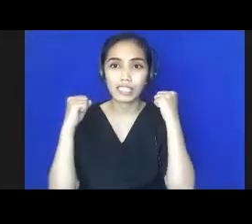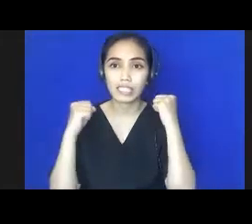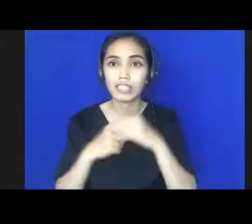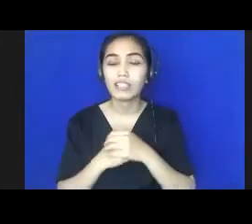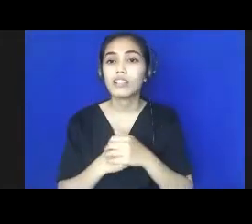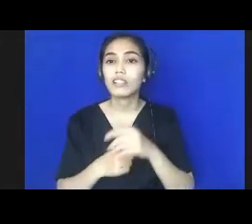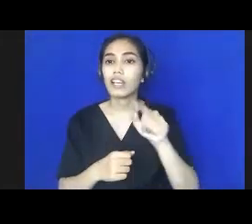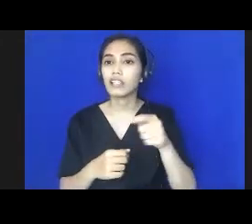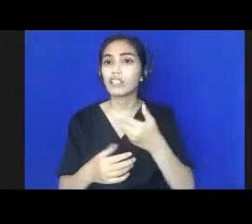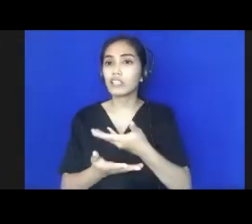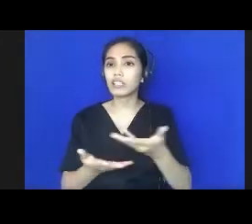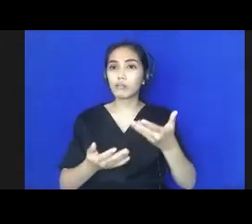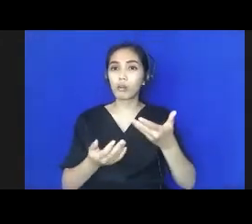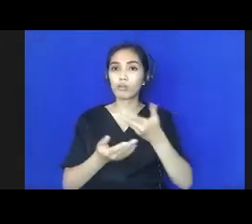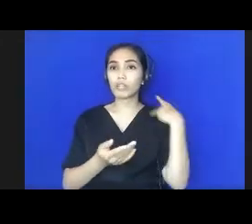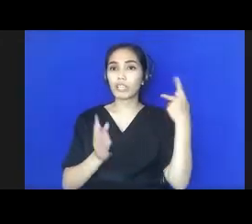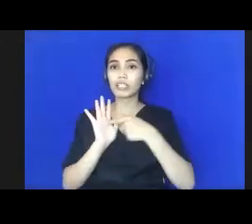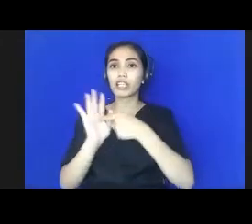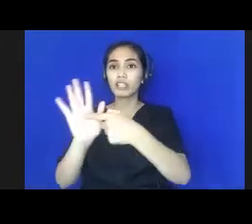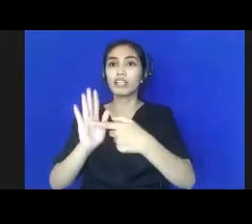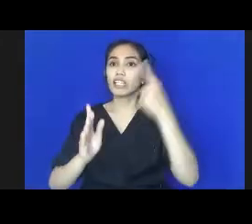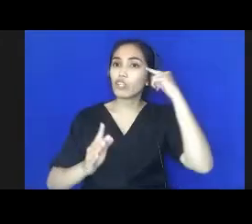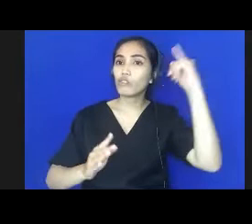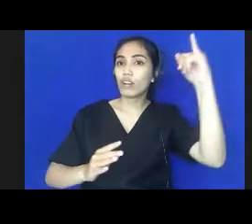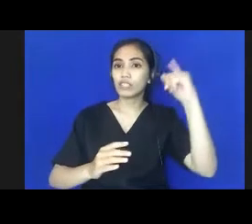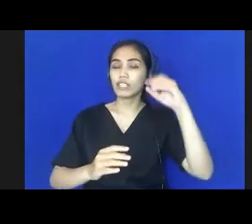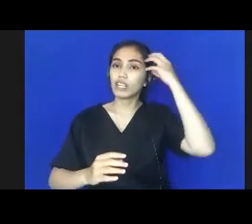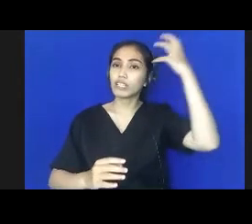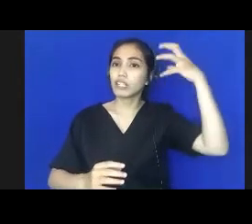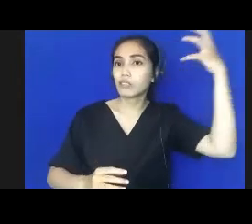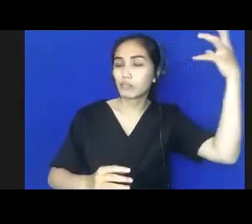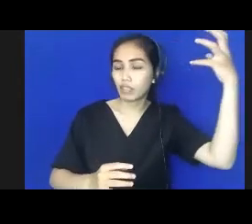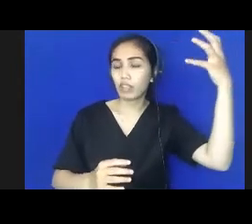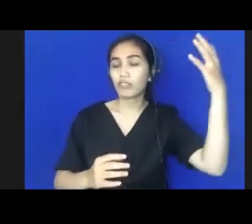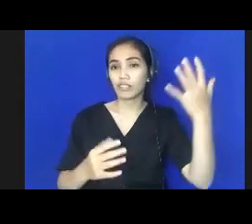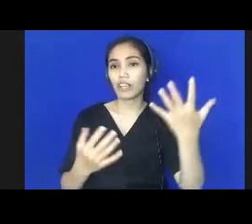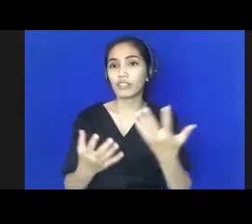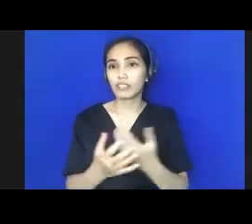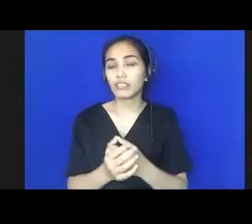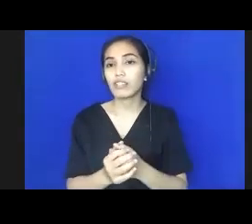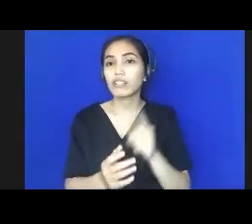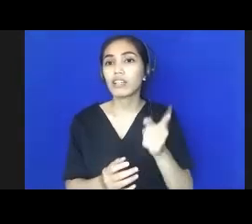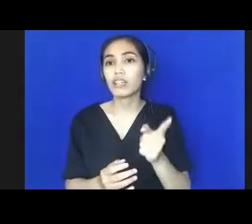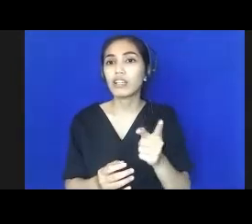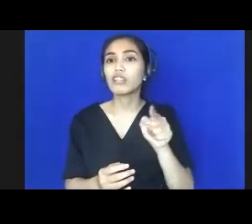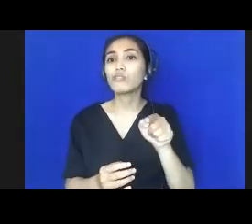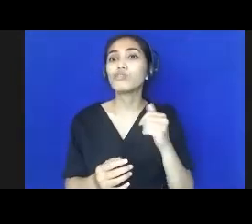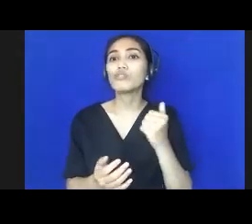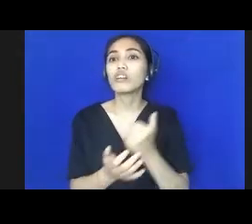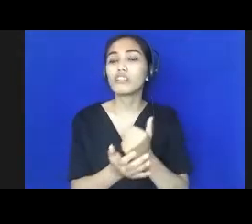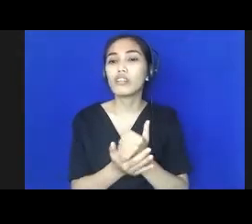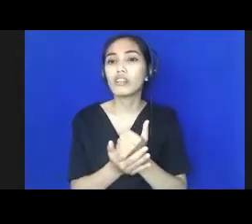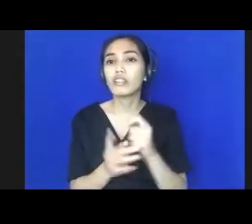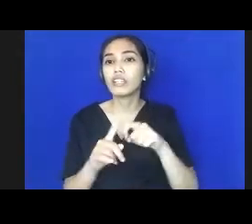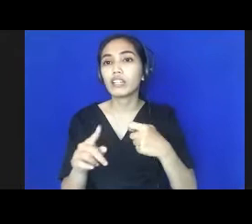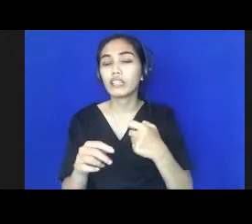to show innovation, creativity, and perseverance, because it's only by